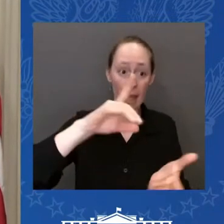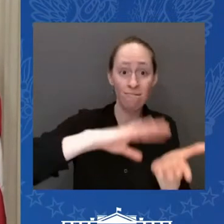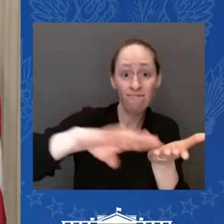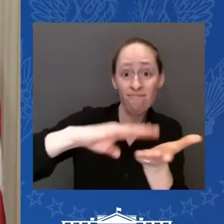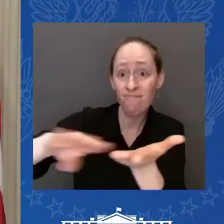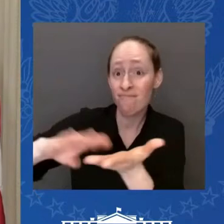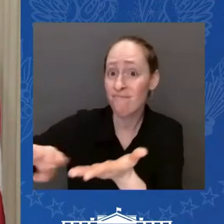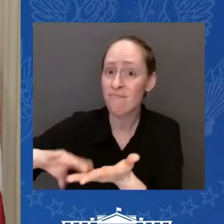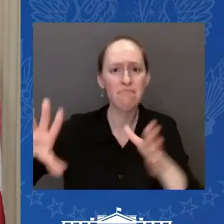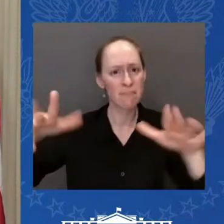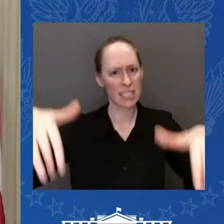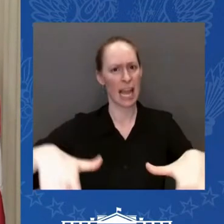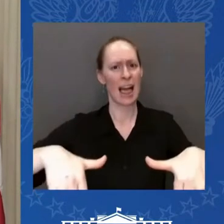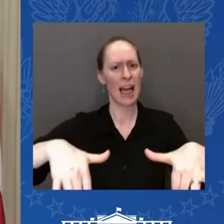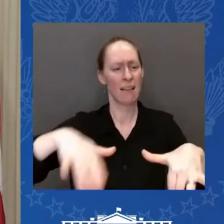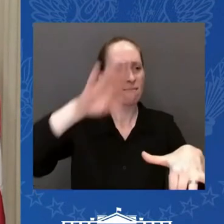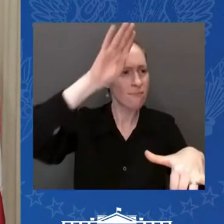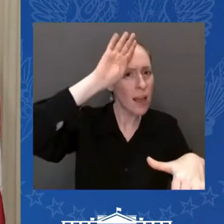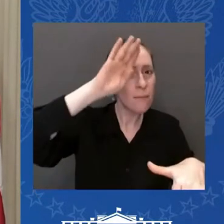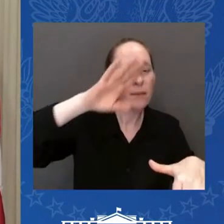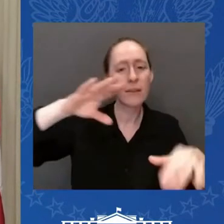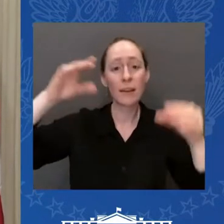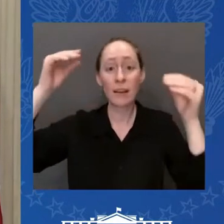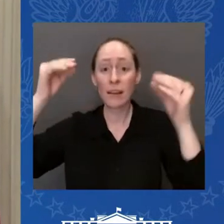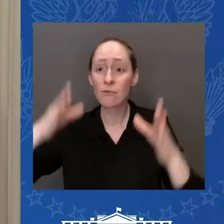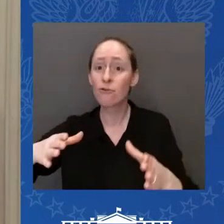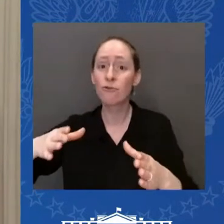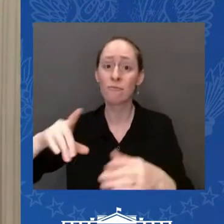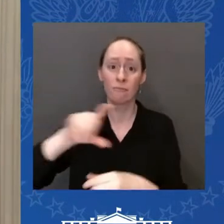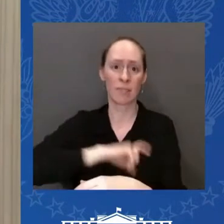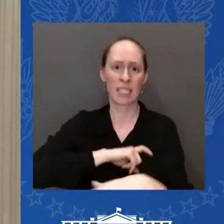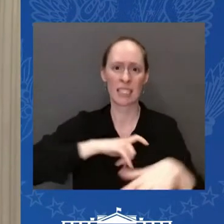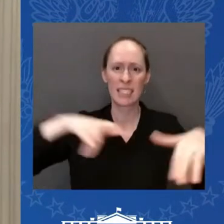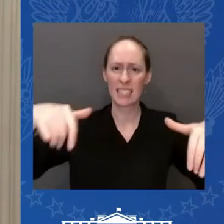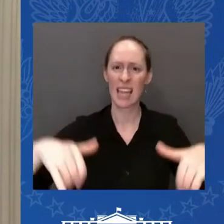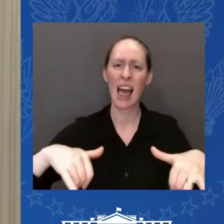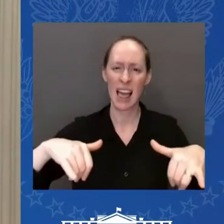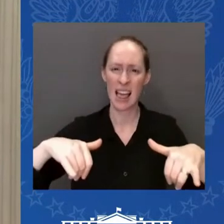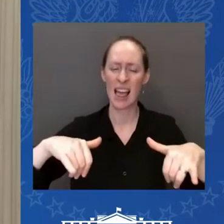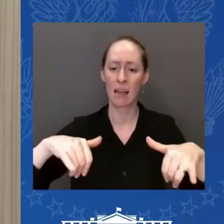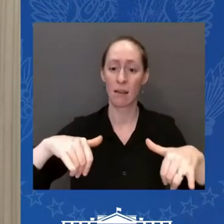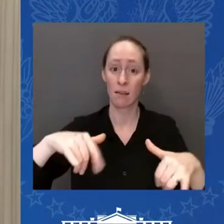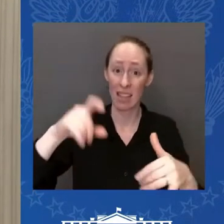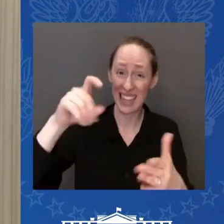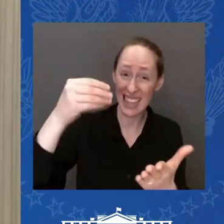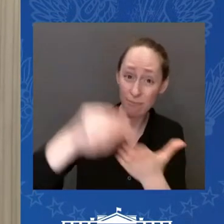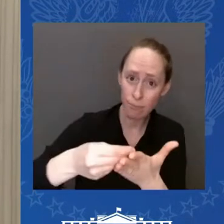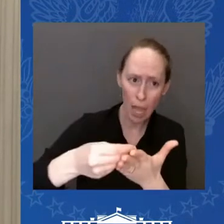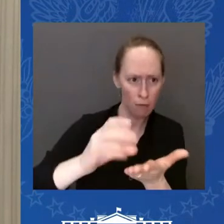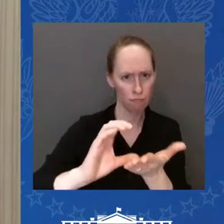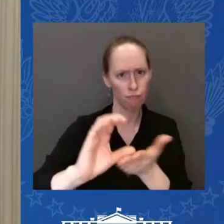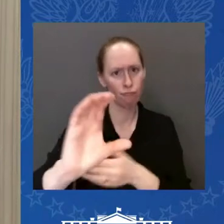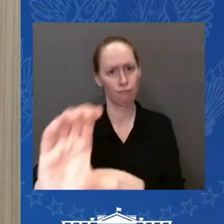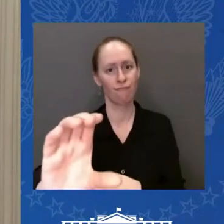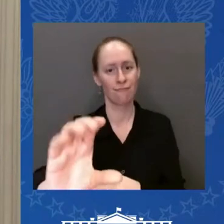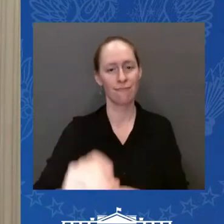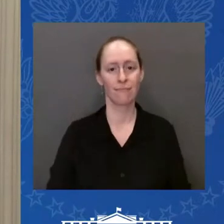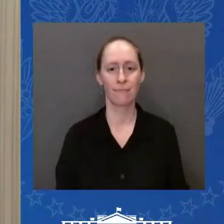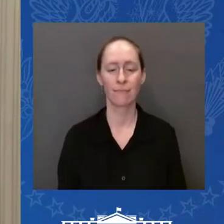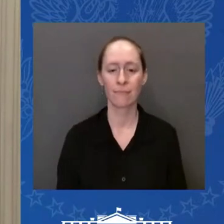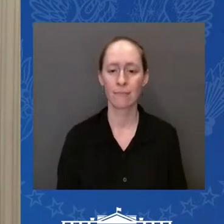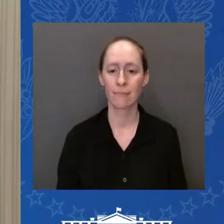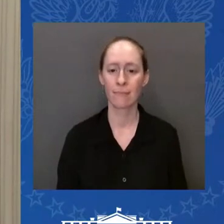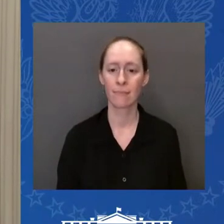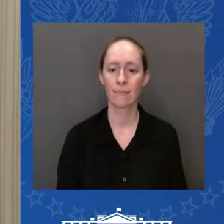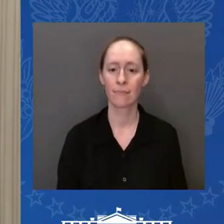for the money and you qualified for it. In Knoxville, Tennessee, Mayor Kincannon gave premium pay. Is